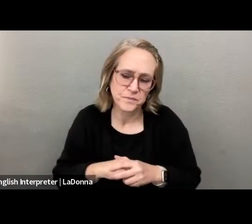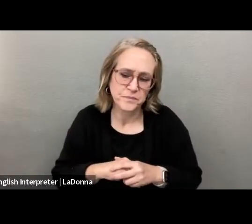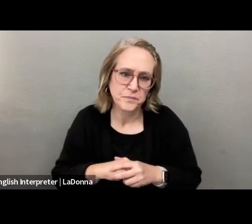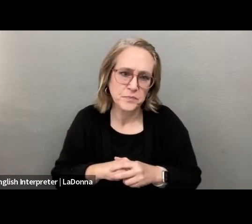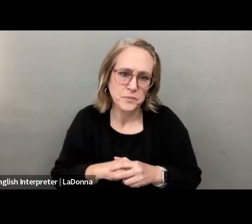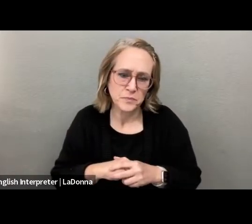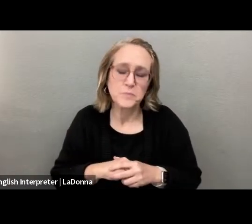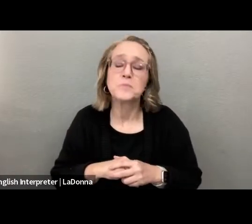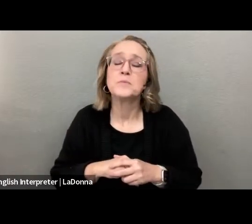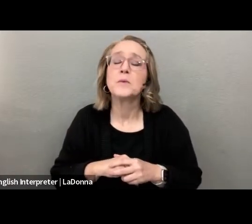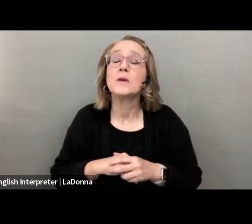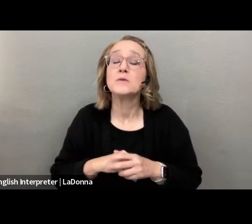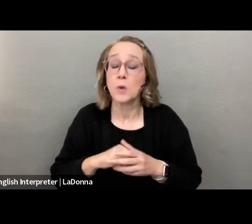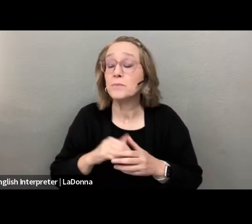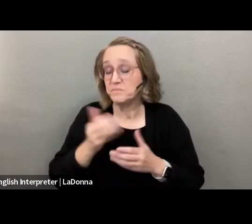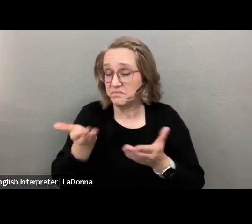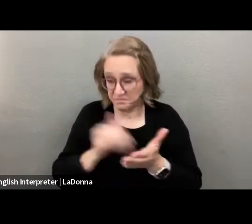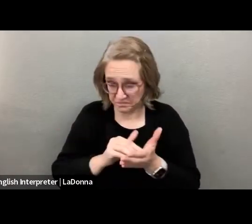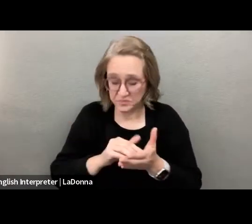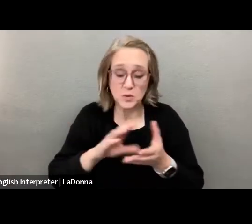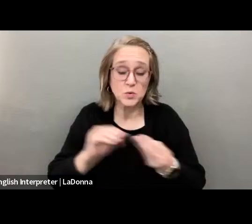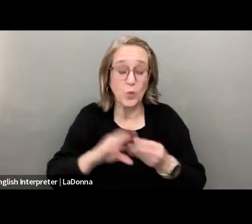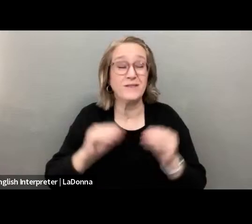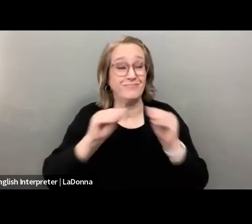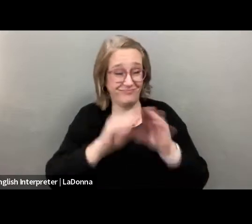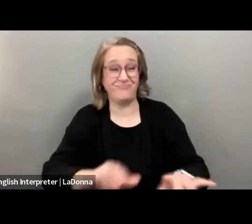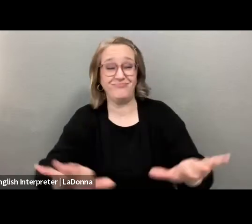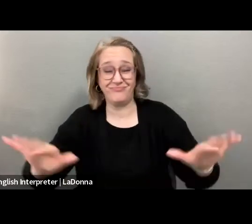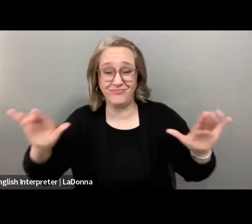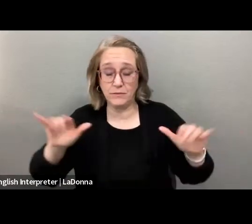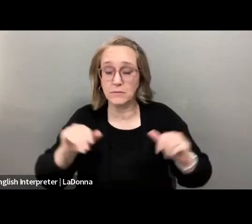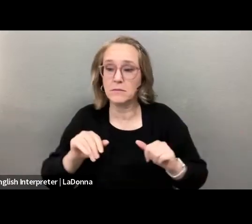so after the story broke, there was a national